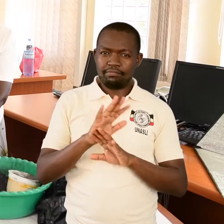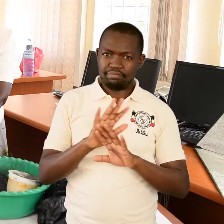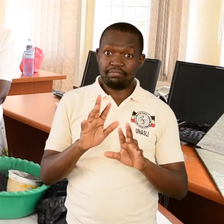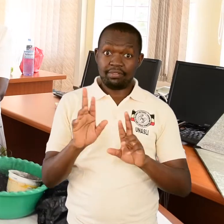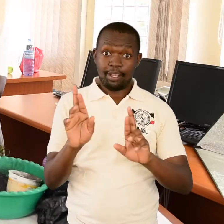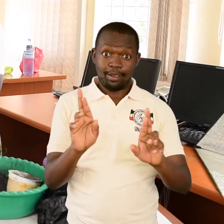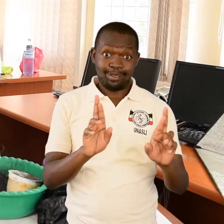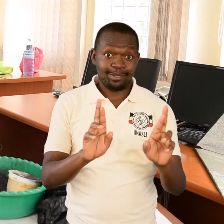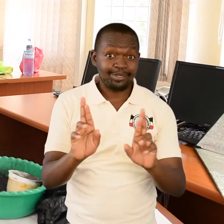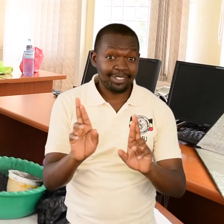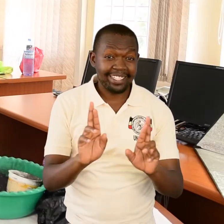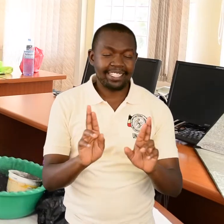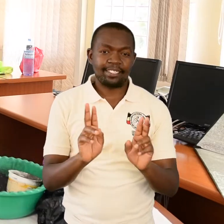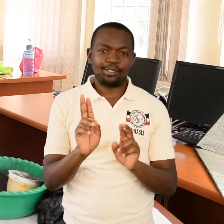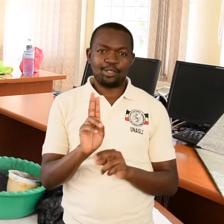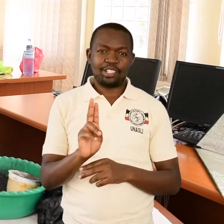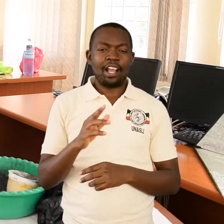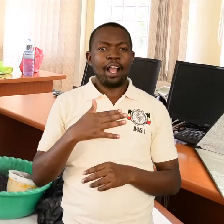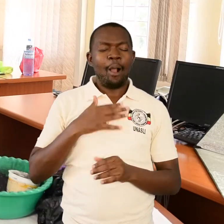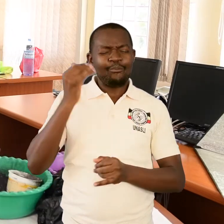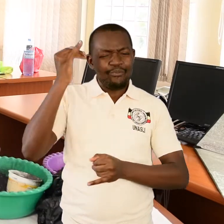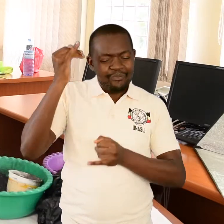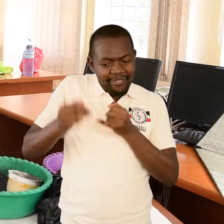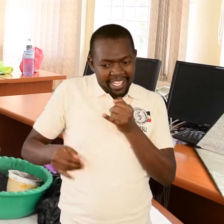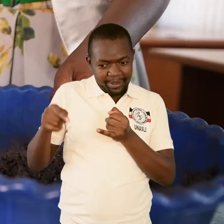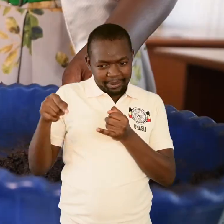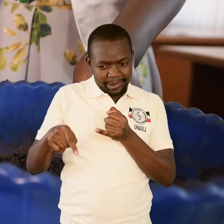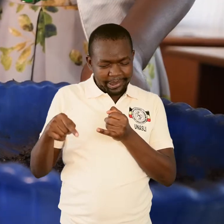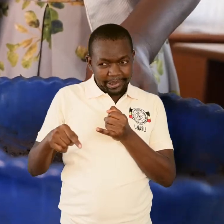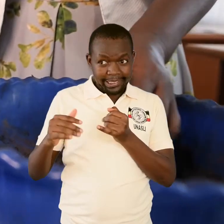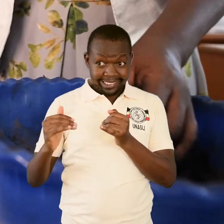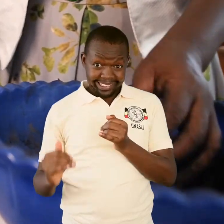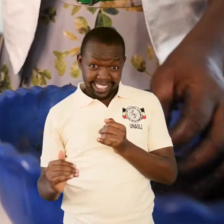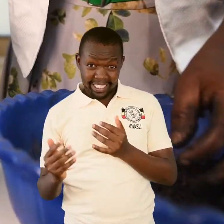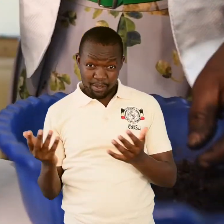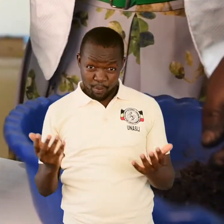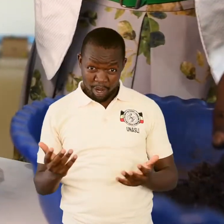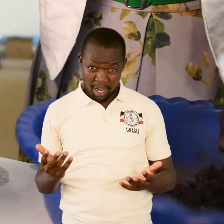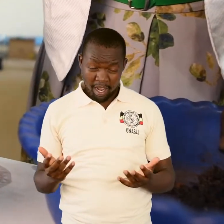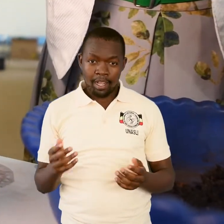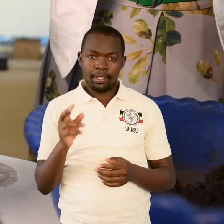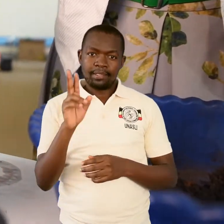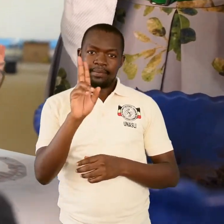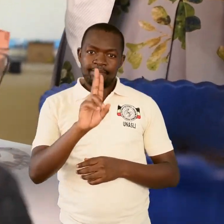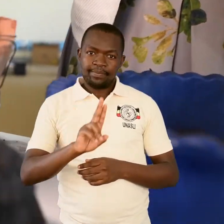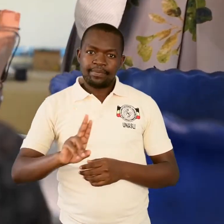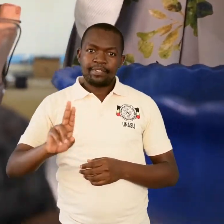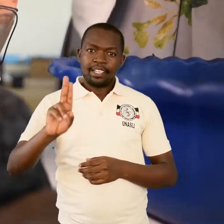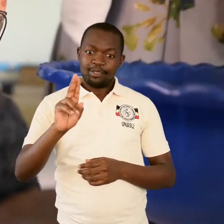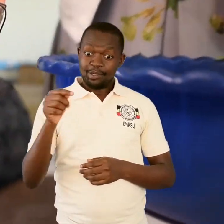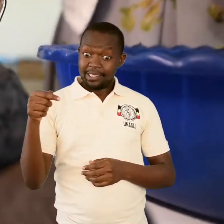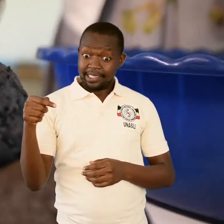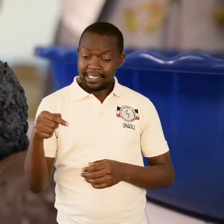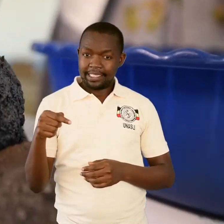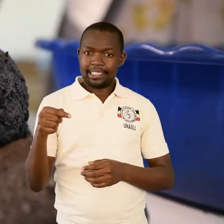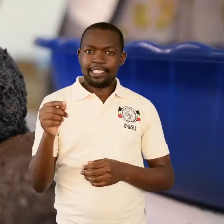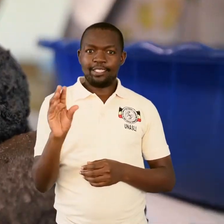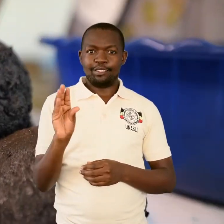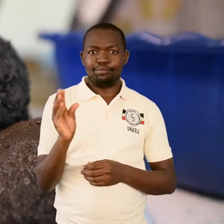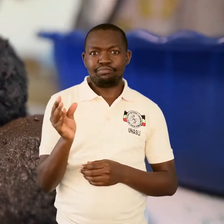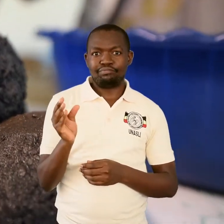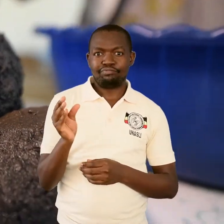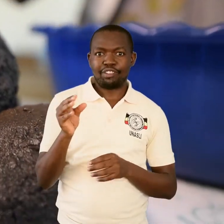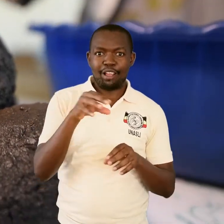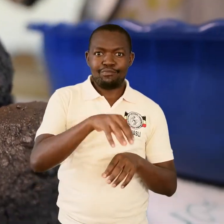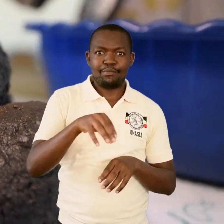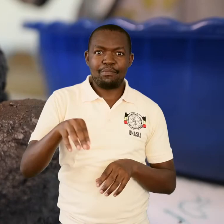are ready to use, our final stage is to use these briquettes to light our sigiri, ready to cook